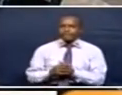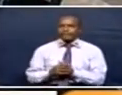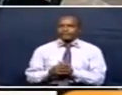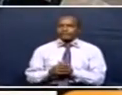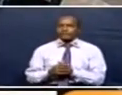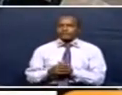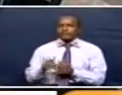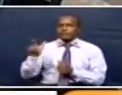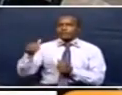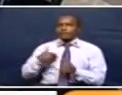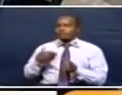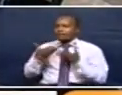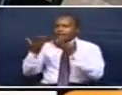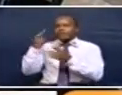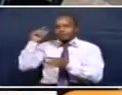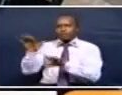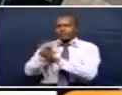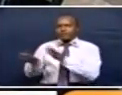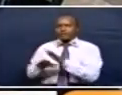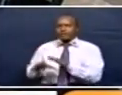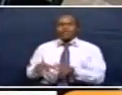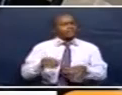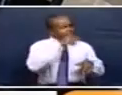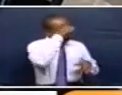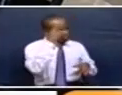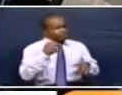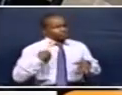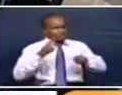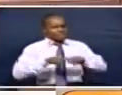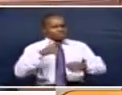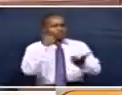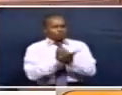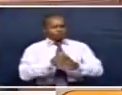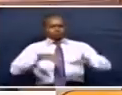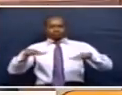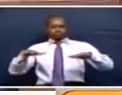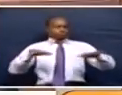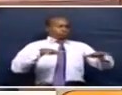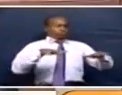have answers for everything, you know that? Because I'm on the ground. I'm not sitting at,